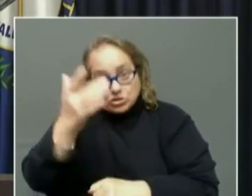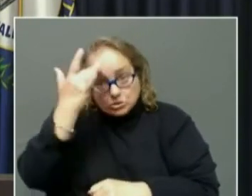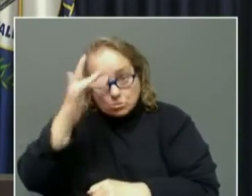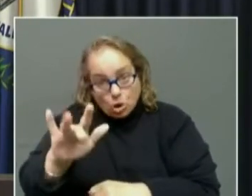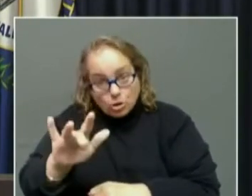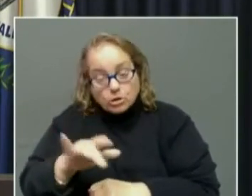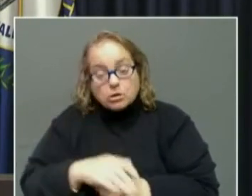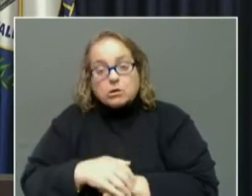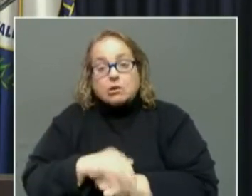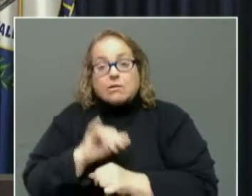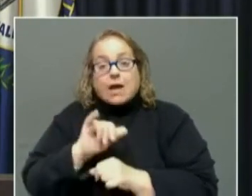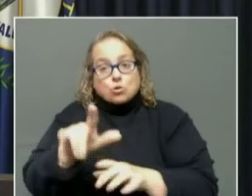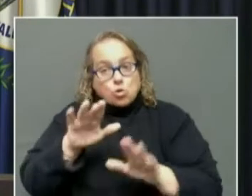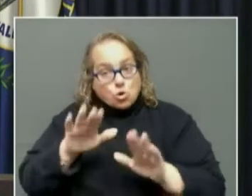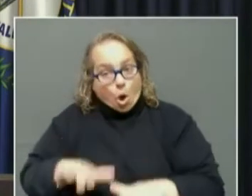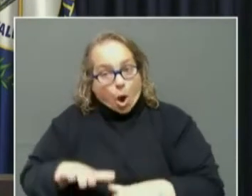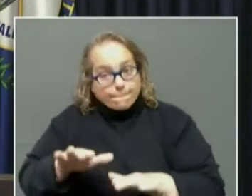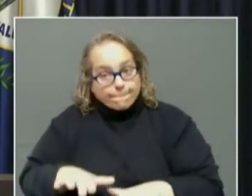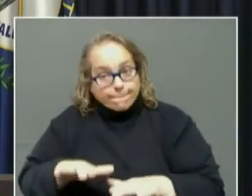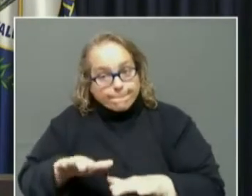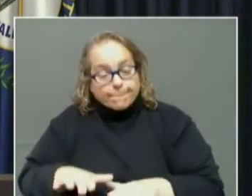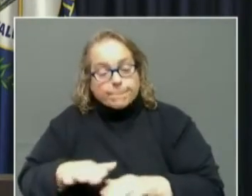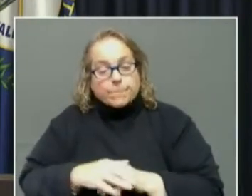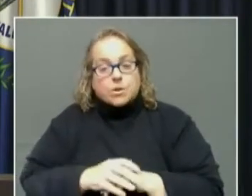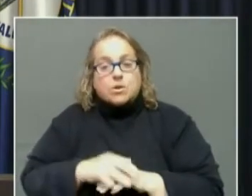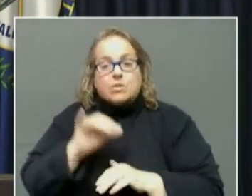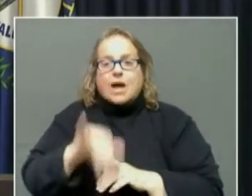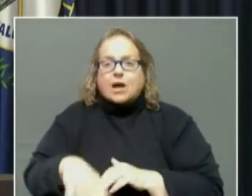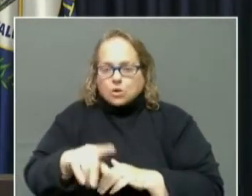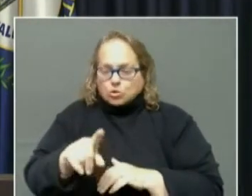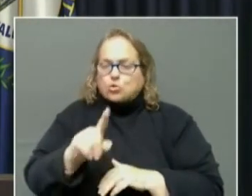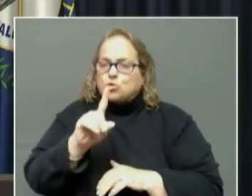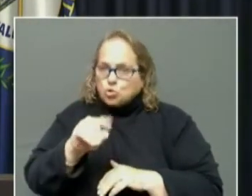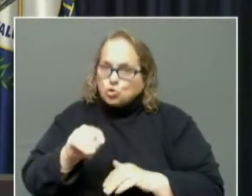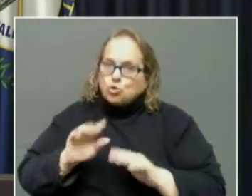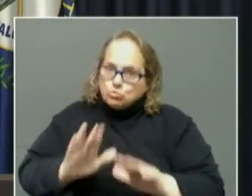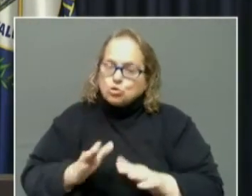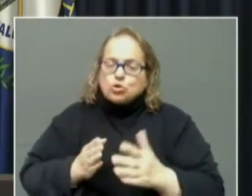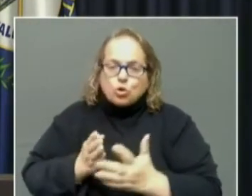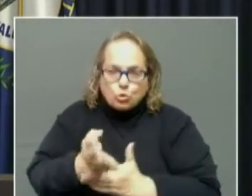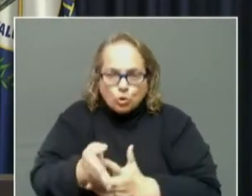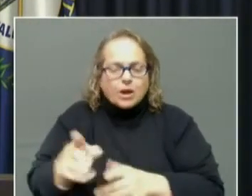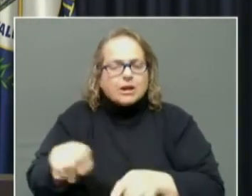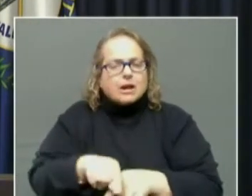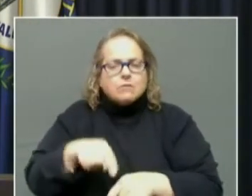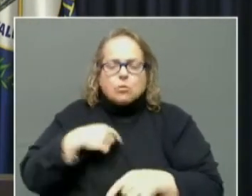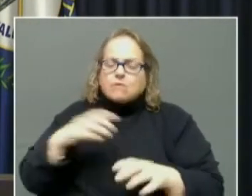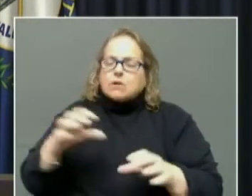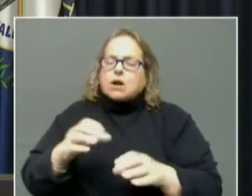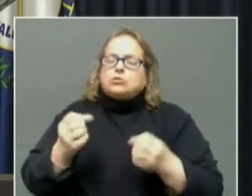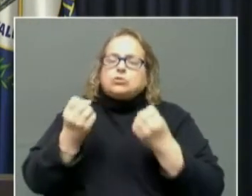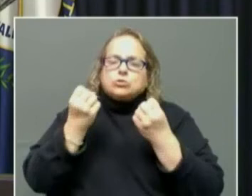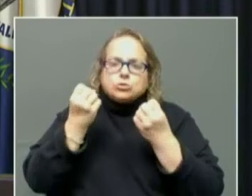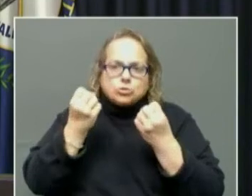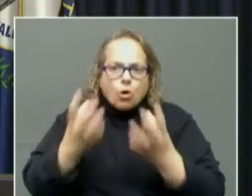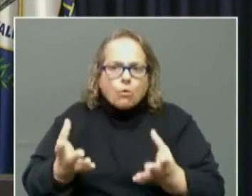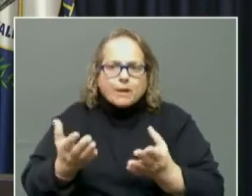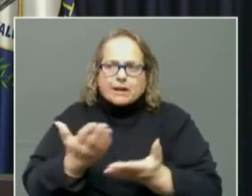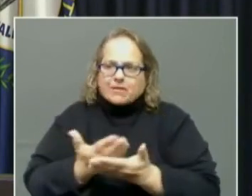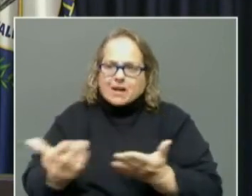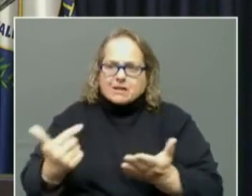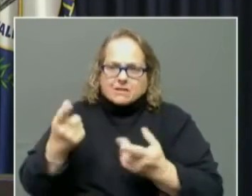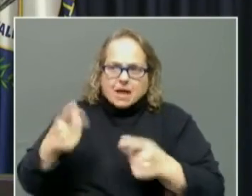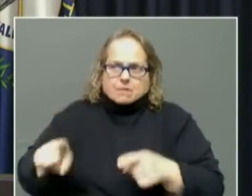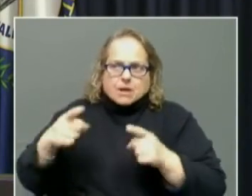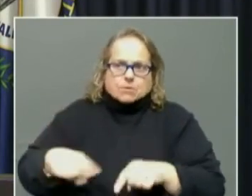we're calm about this, and that we ultimately push through it, just like we have so many curveballs from